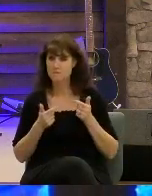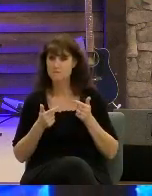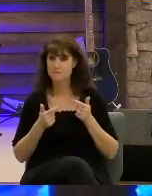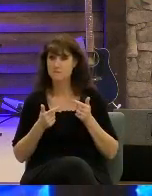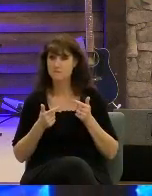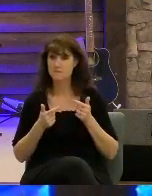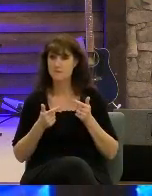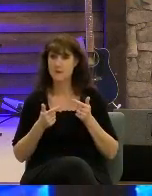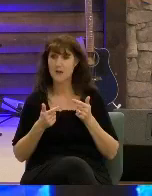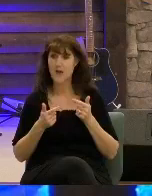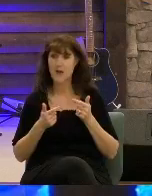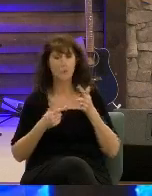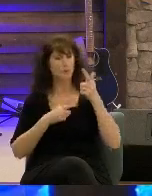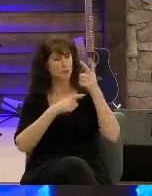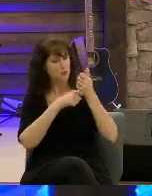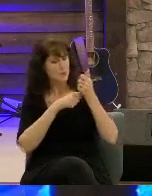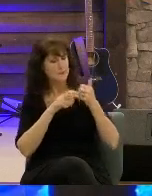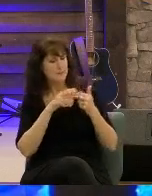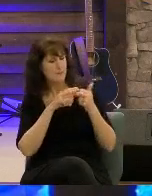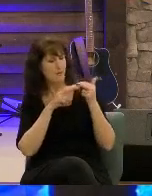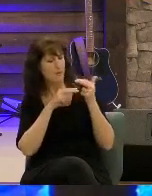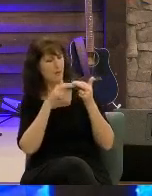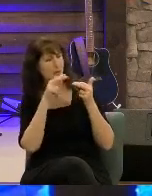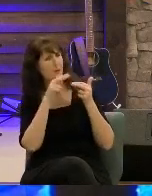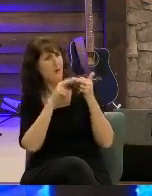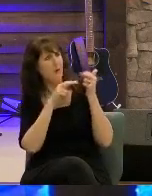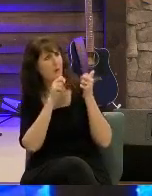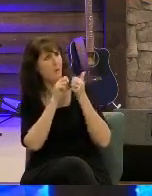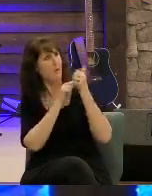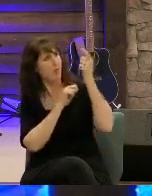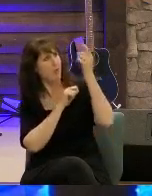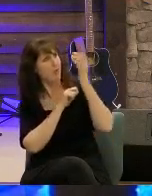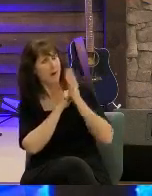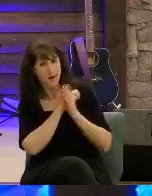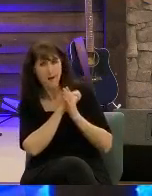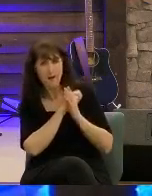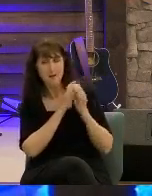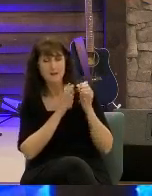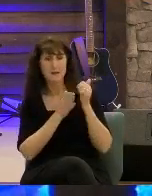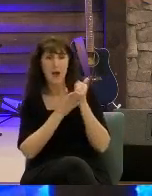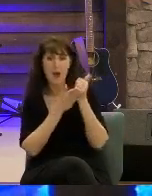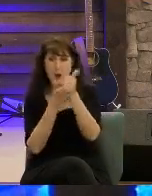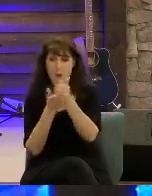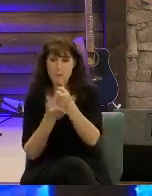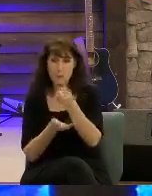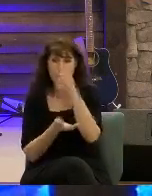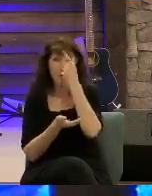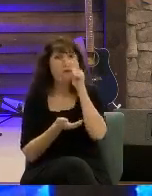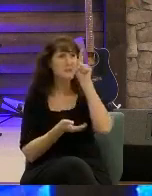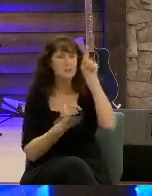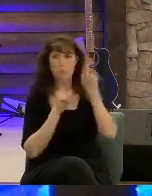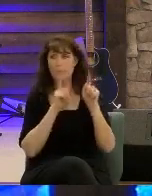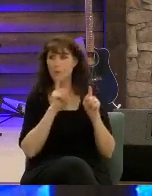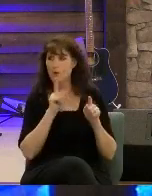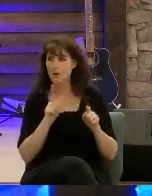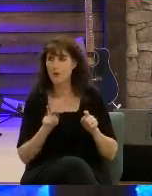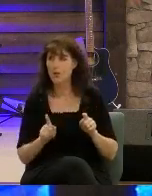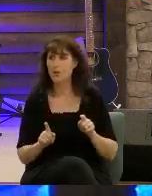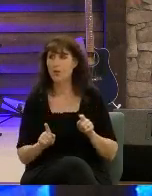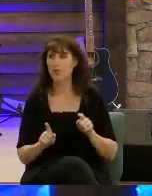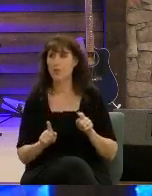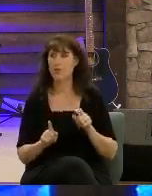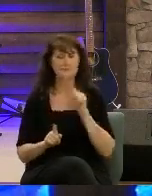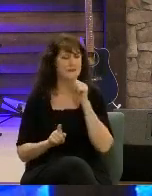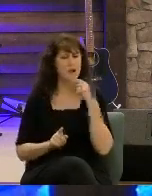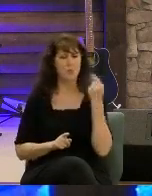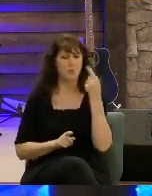It will build trust in your God. It will help you to understand he's real. And this is not only for you,